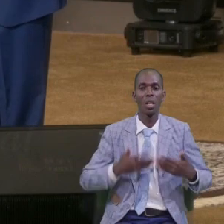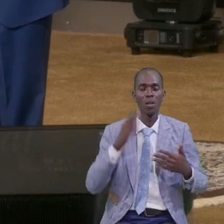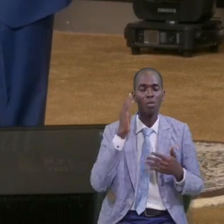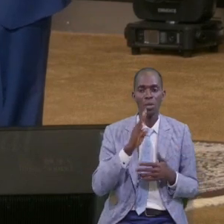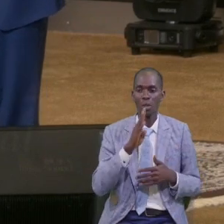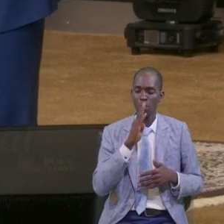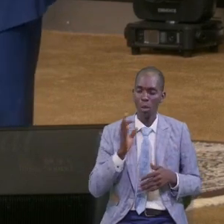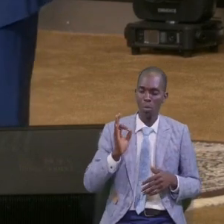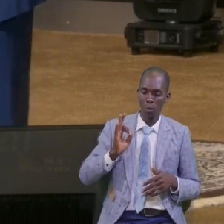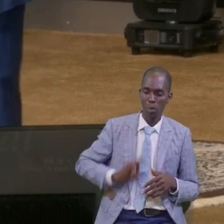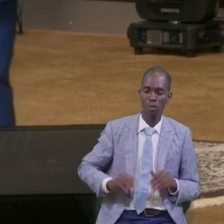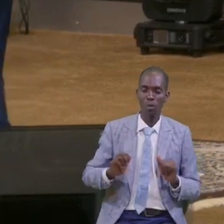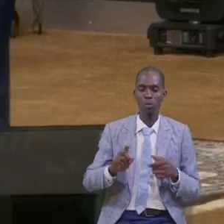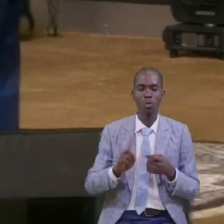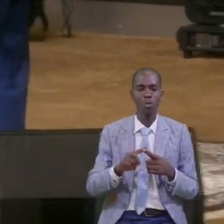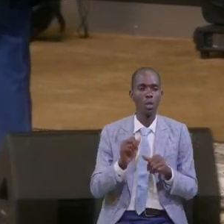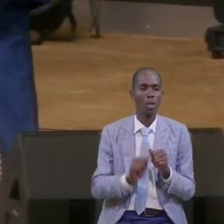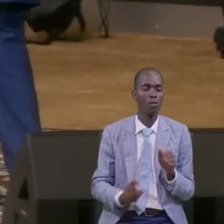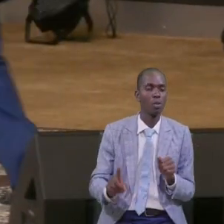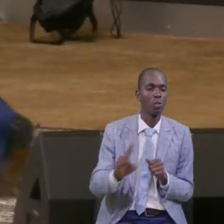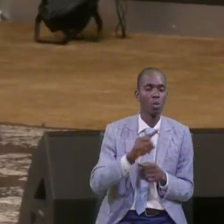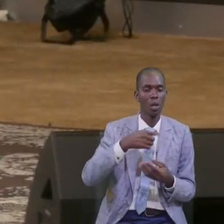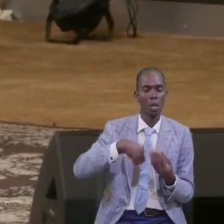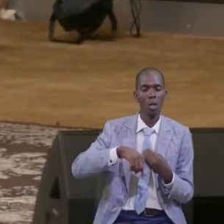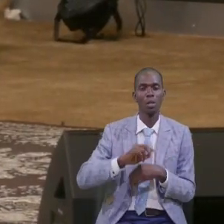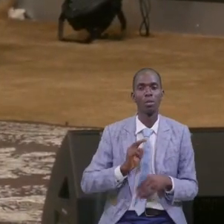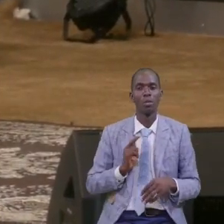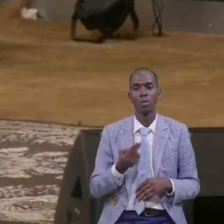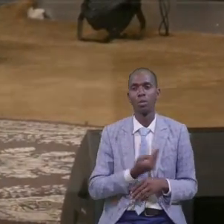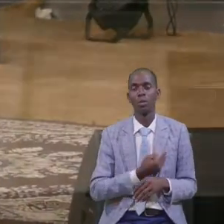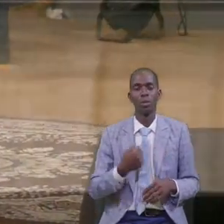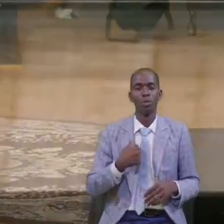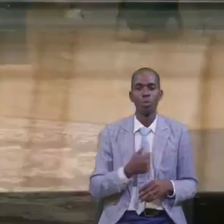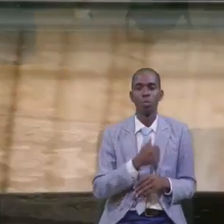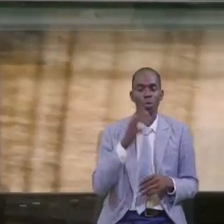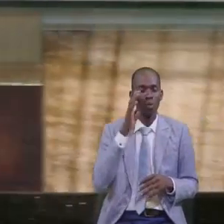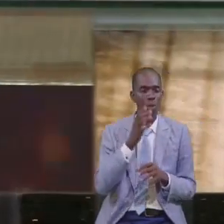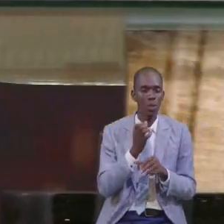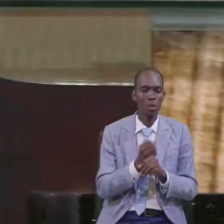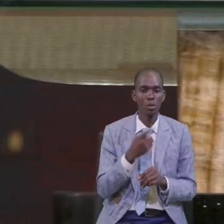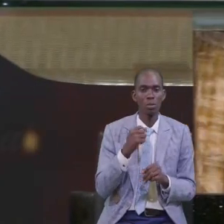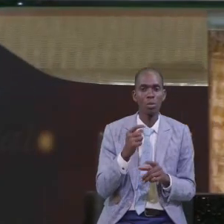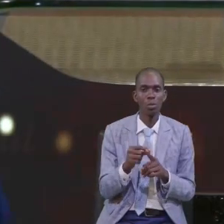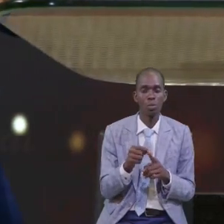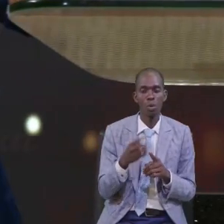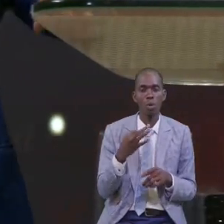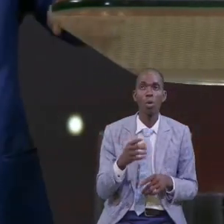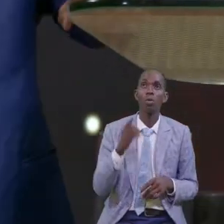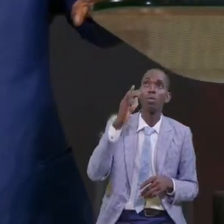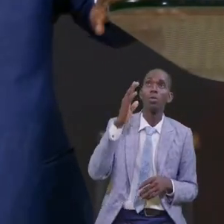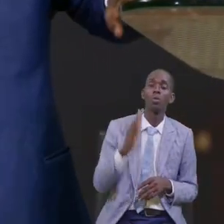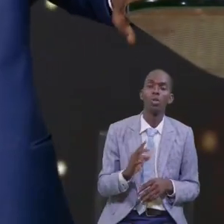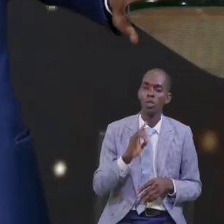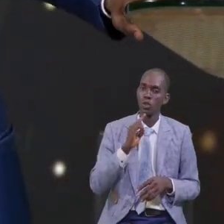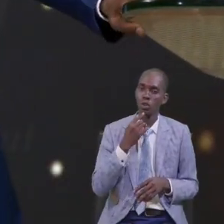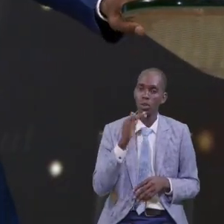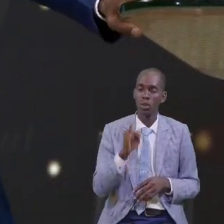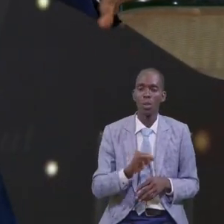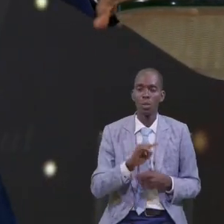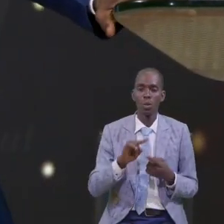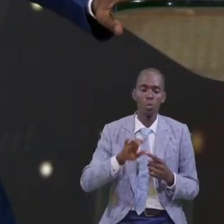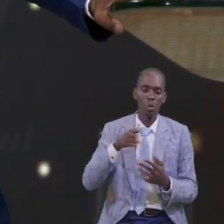benefit to everyone around us. We'll receive the word of God diligently, and then when we get back home,